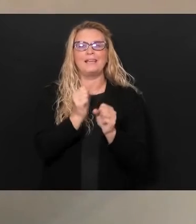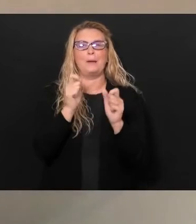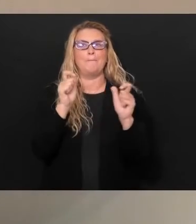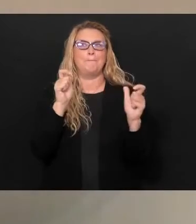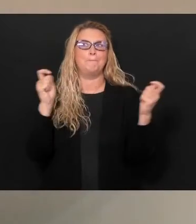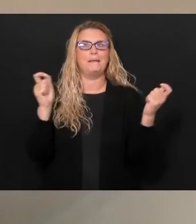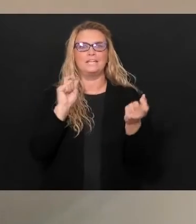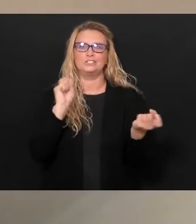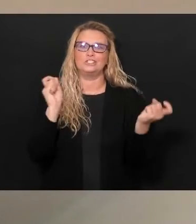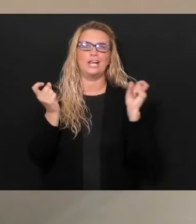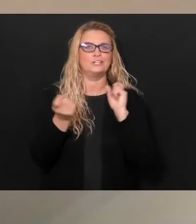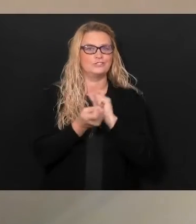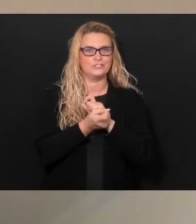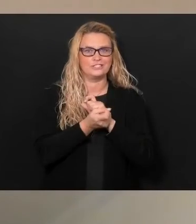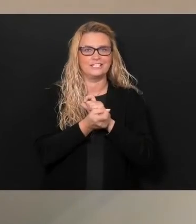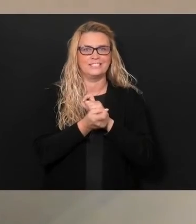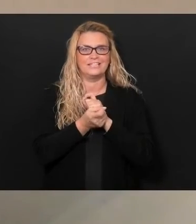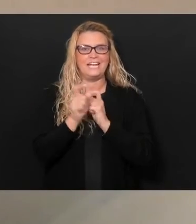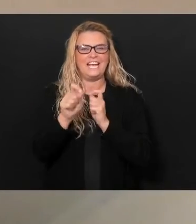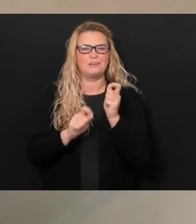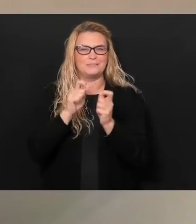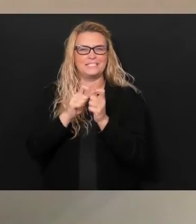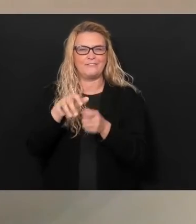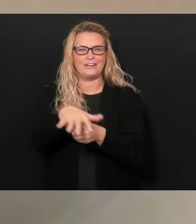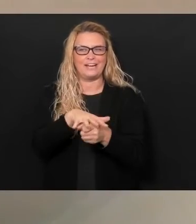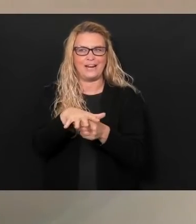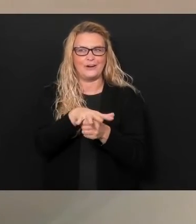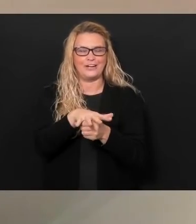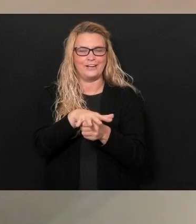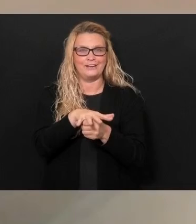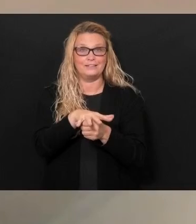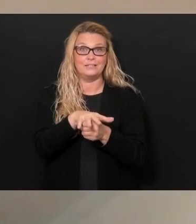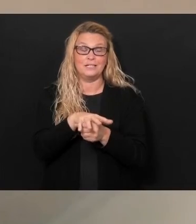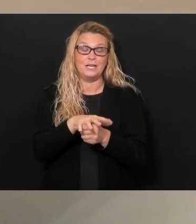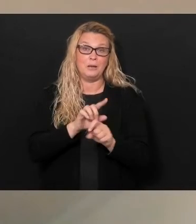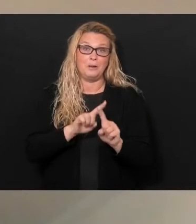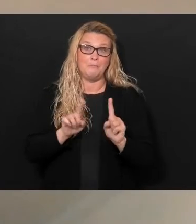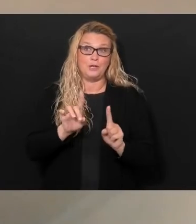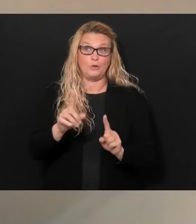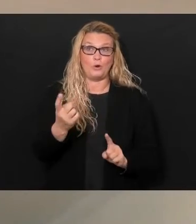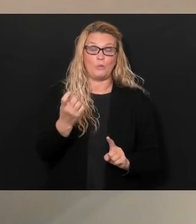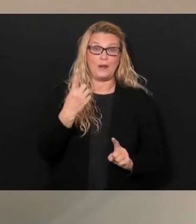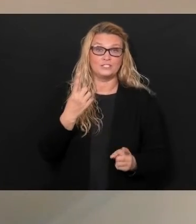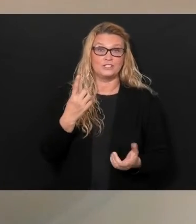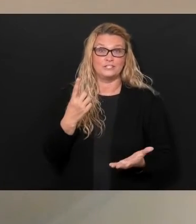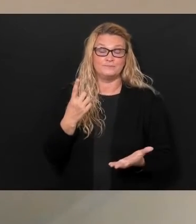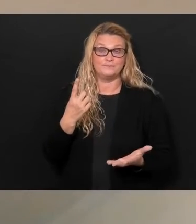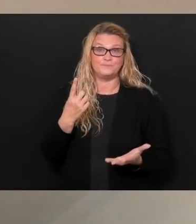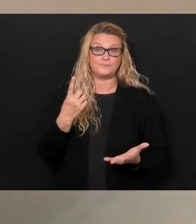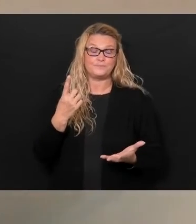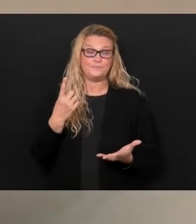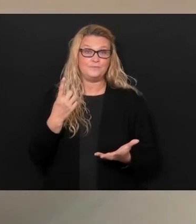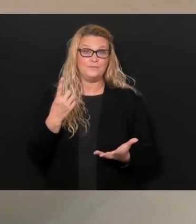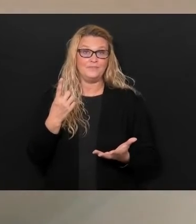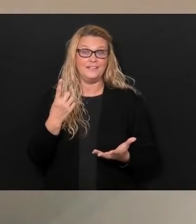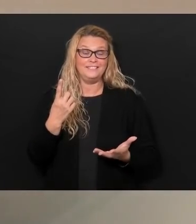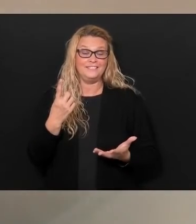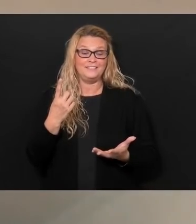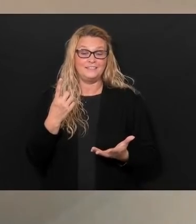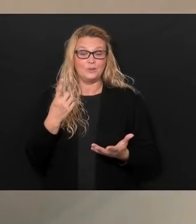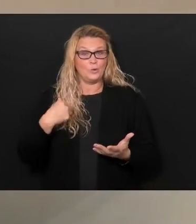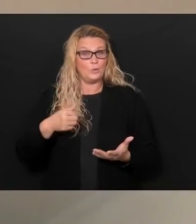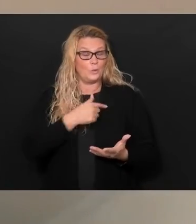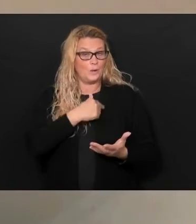precise difference in a particular county. But I think your question's is well positioned, because we